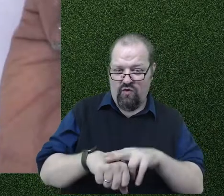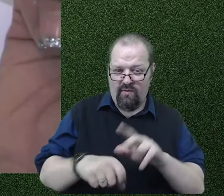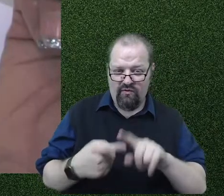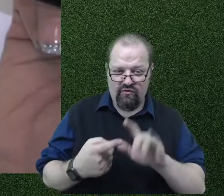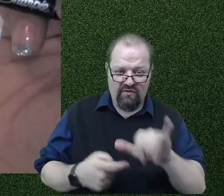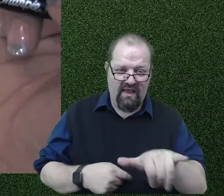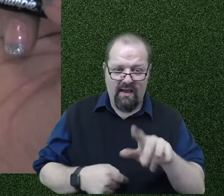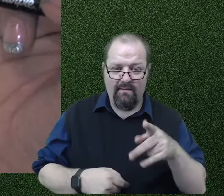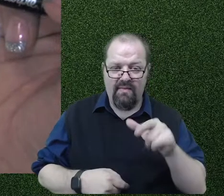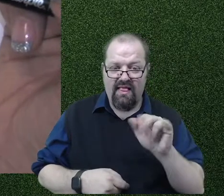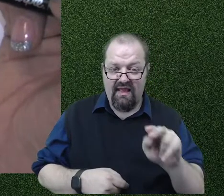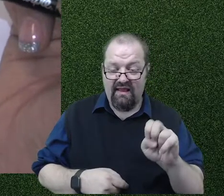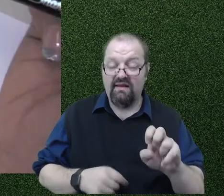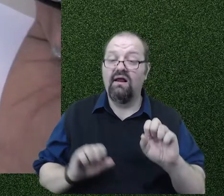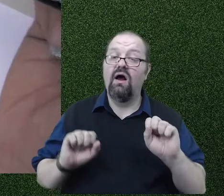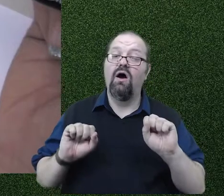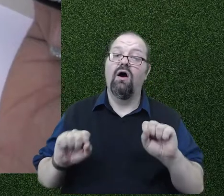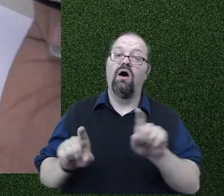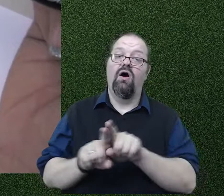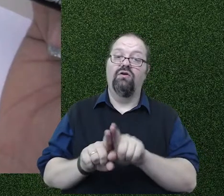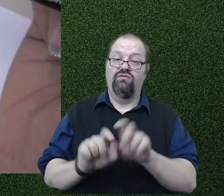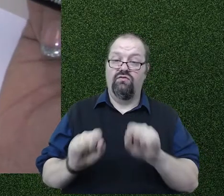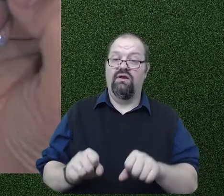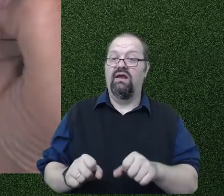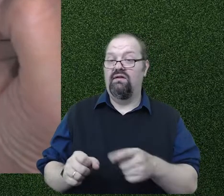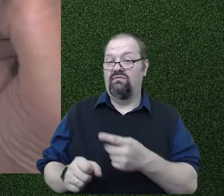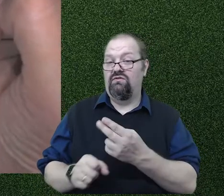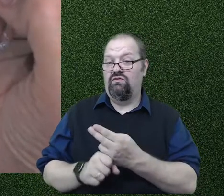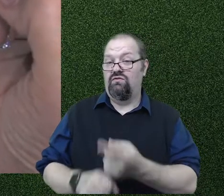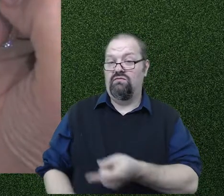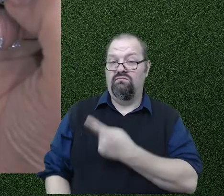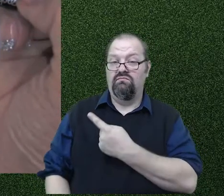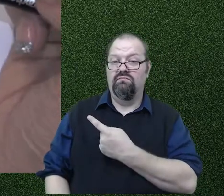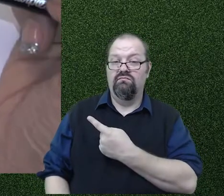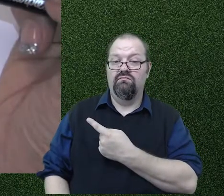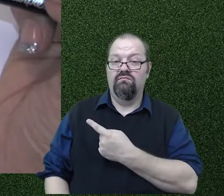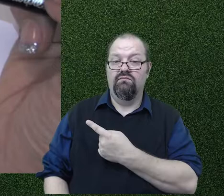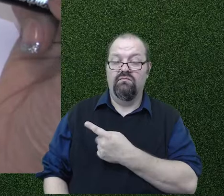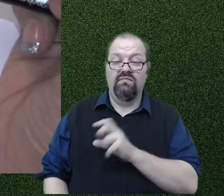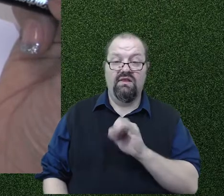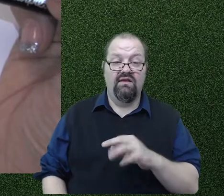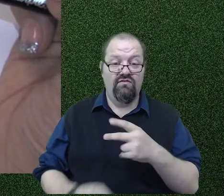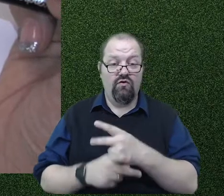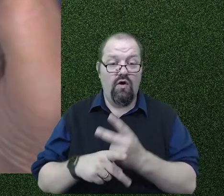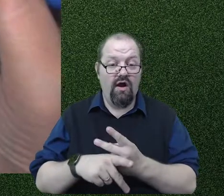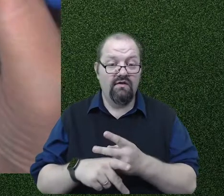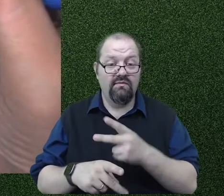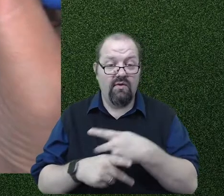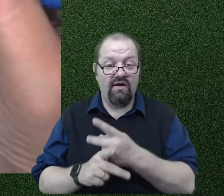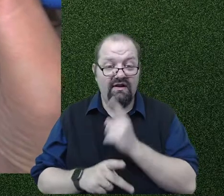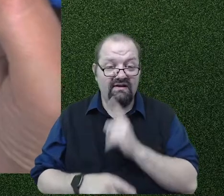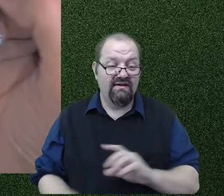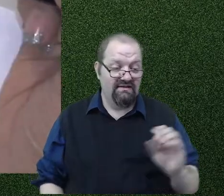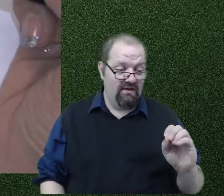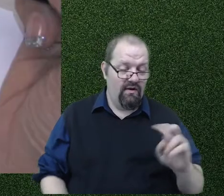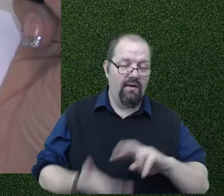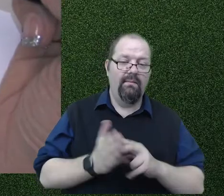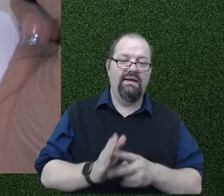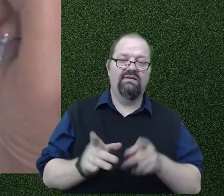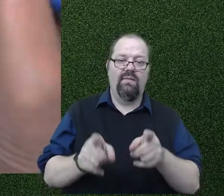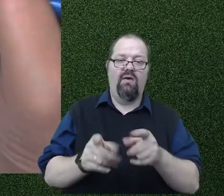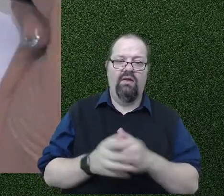cross product to determine if two vectors are parallel to each other. If the cross product of the vectors is the zero vector, they're parallel.